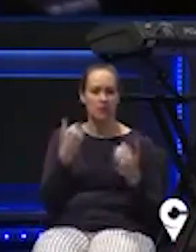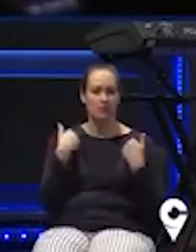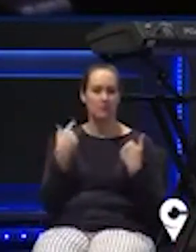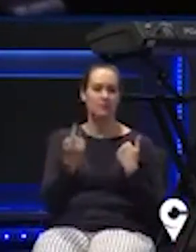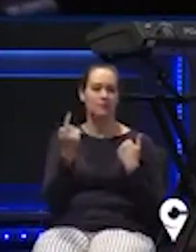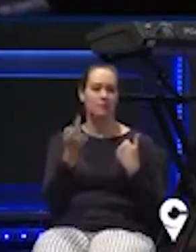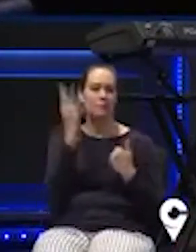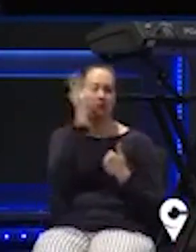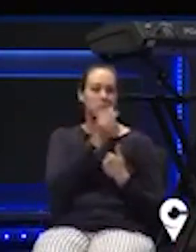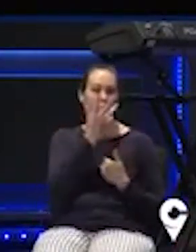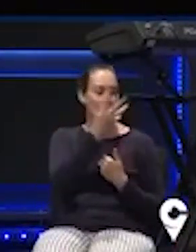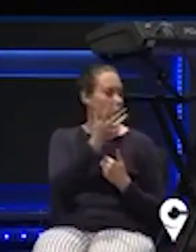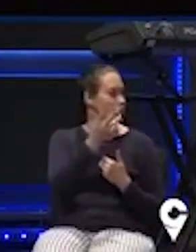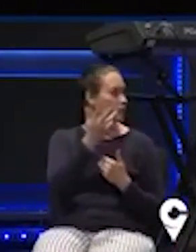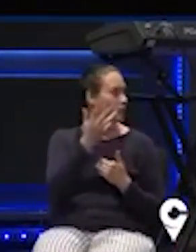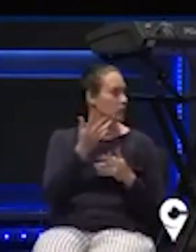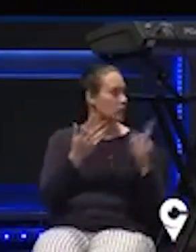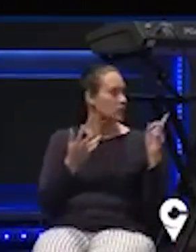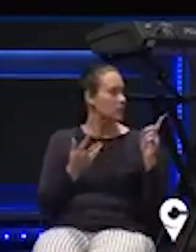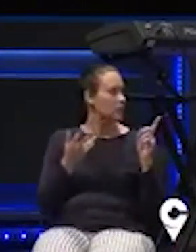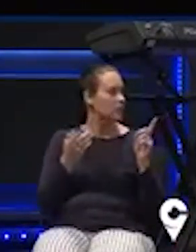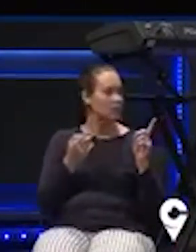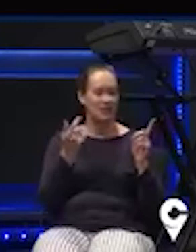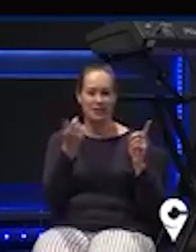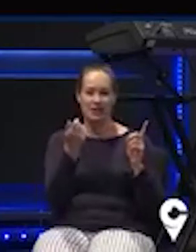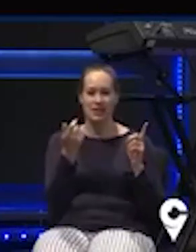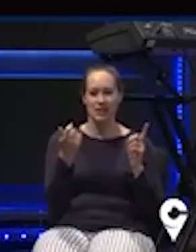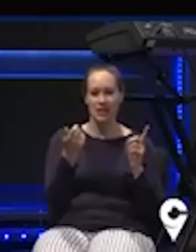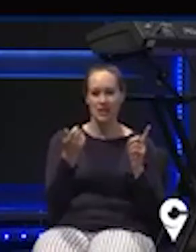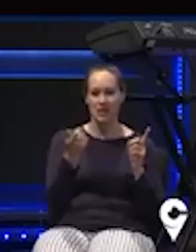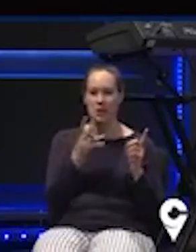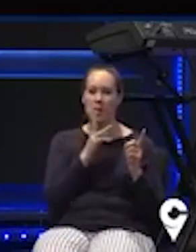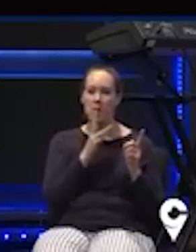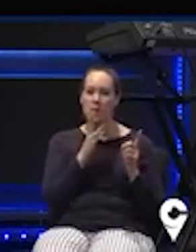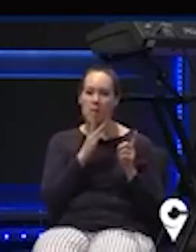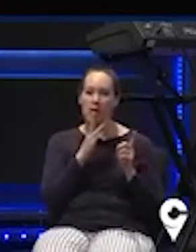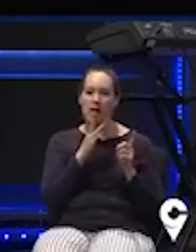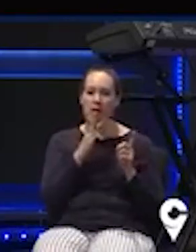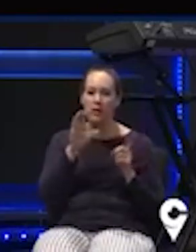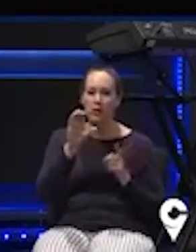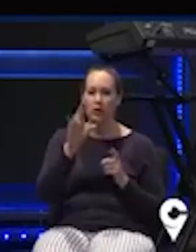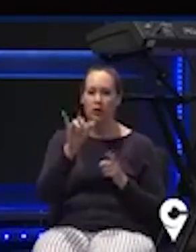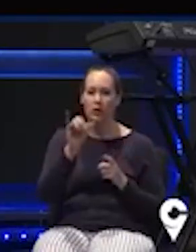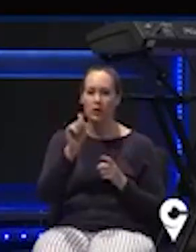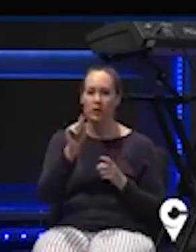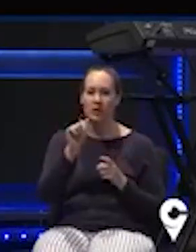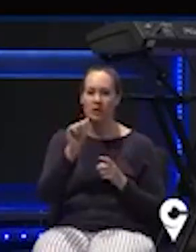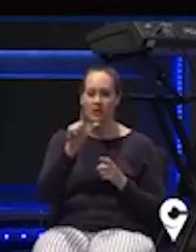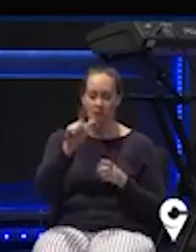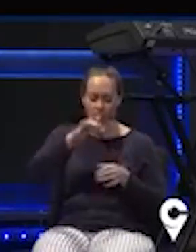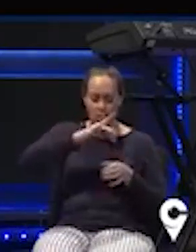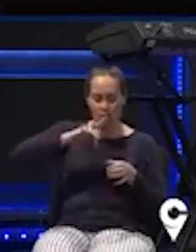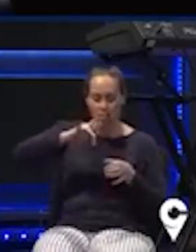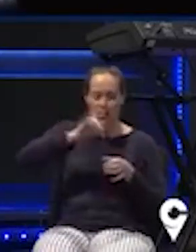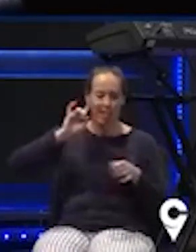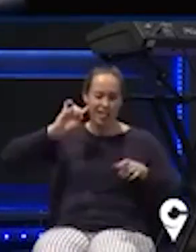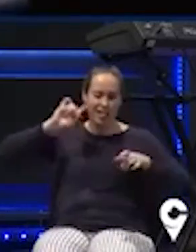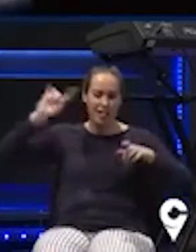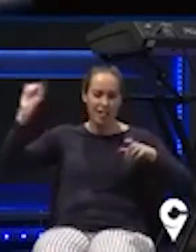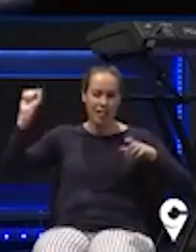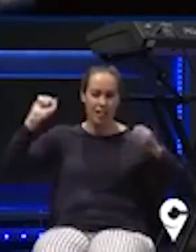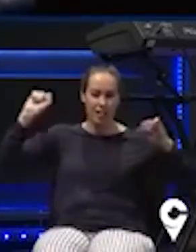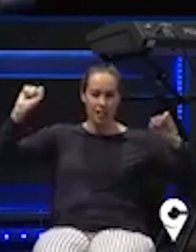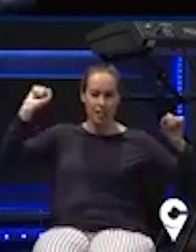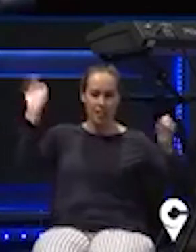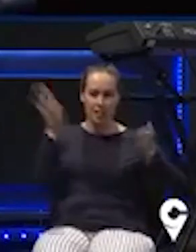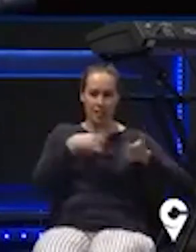have something that's expensive, crystal. You can take the little water and you rub the top and it sings back to you. Y'all know what that is? Okay, you've got something that is valuable. This